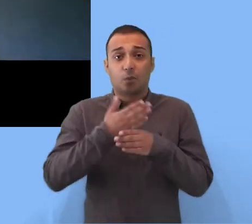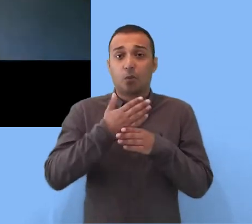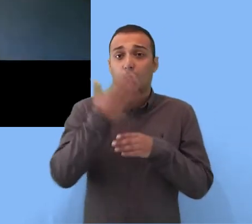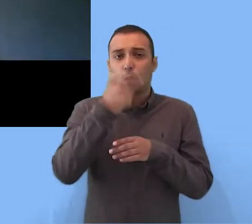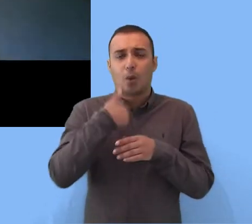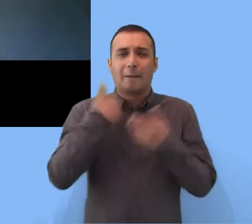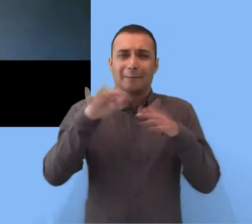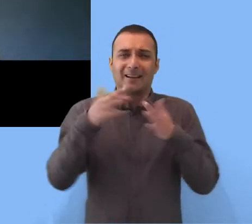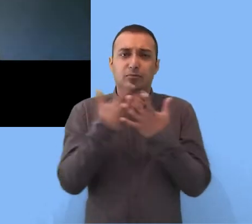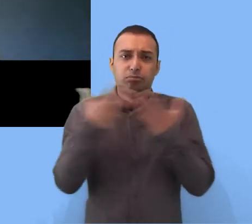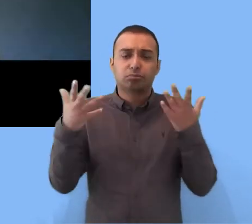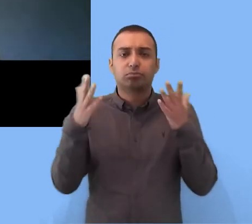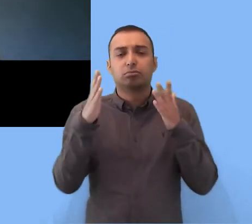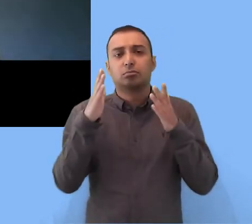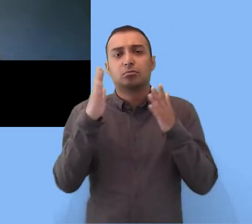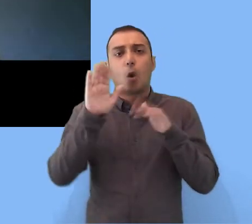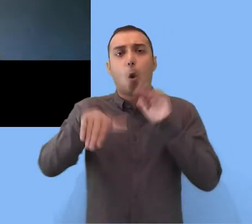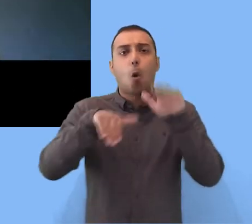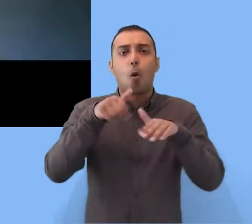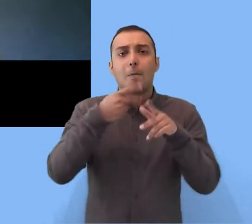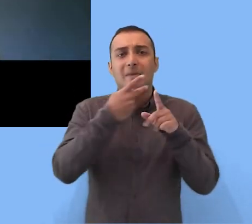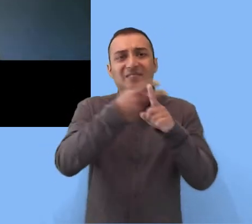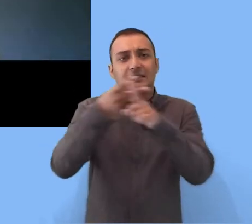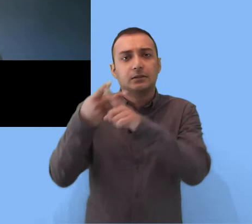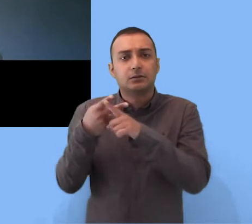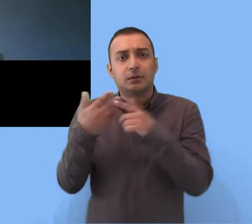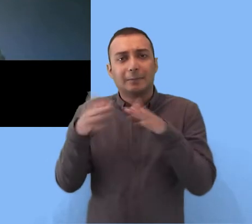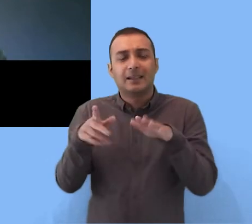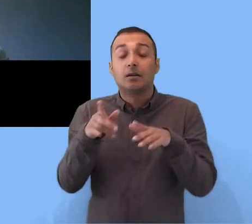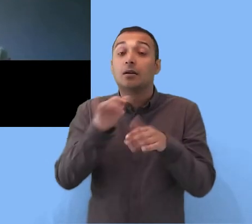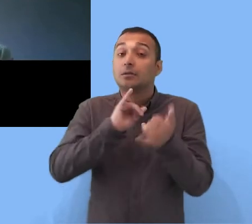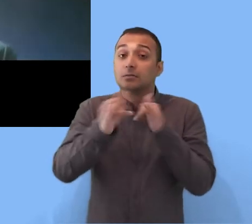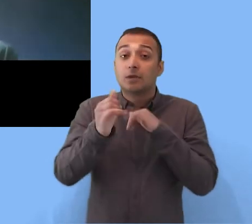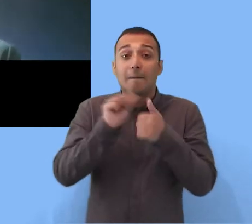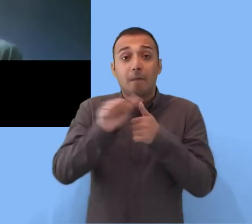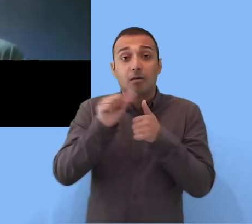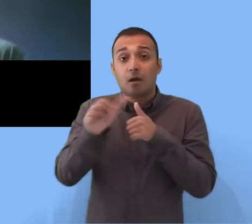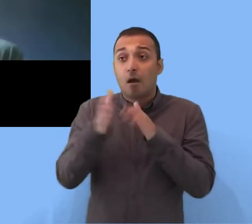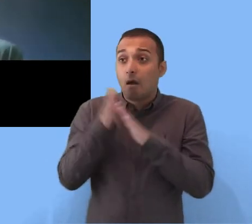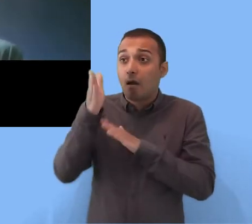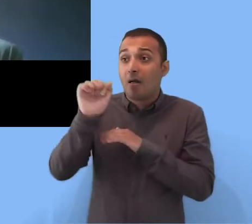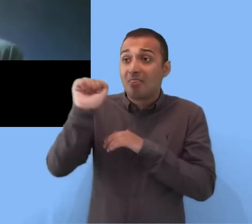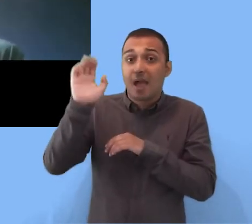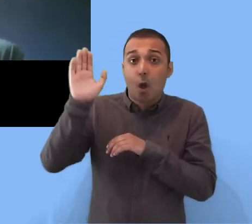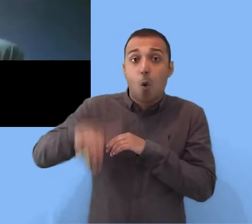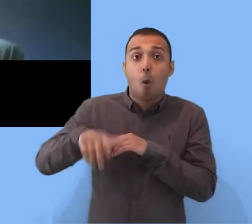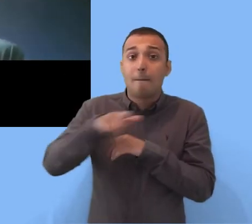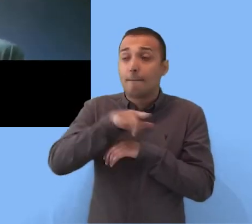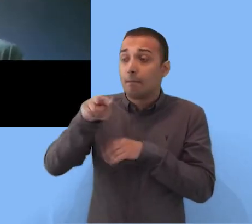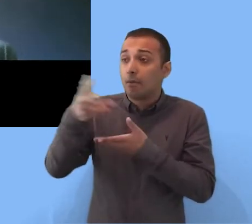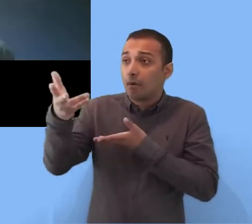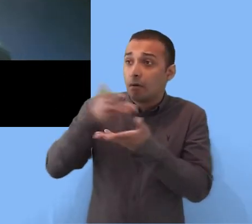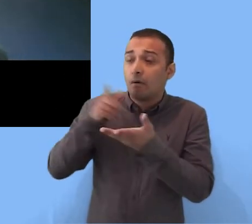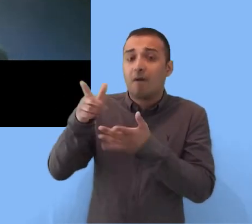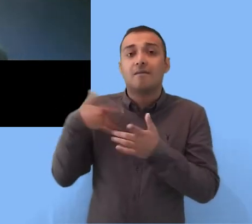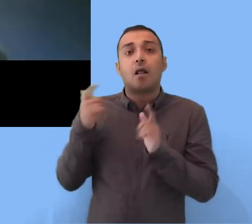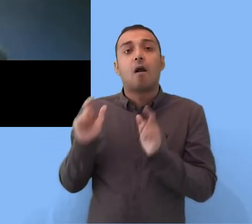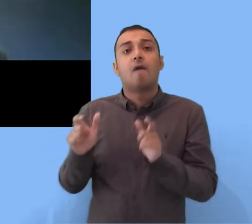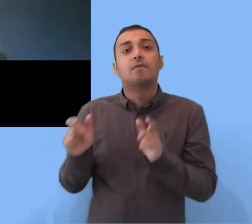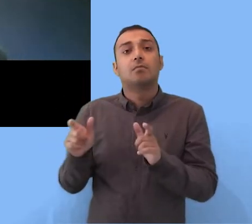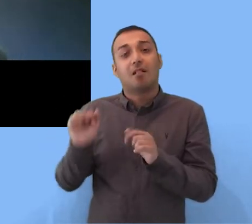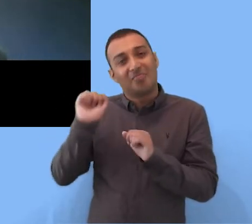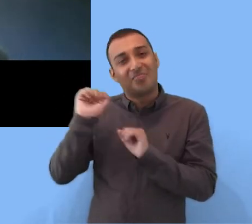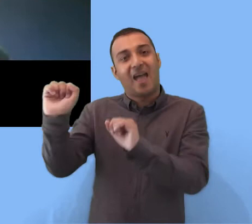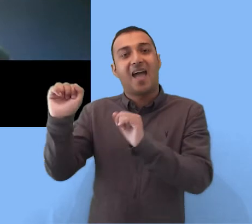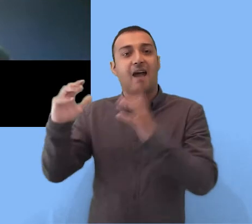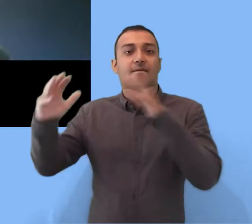that. Sometimes it's better to see a parent within their own environment, because that's where they feel comfortable. And I've actually learned that during this time of